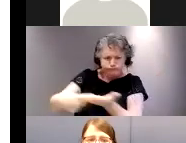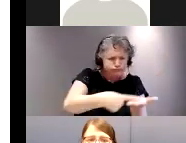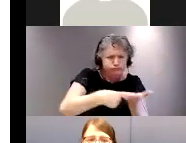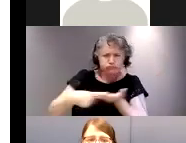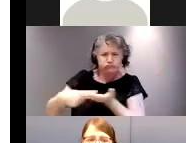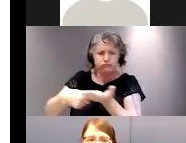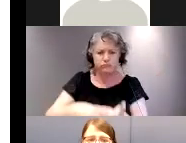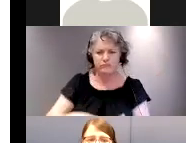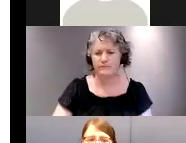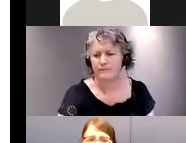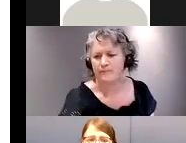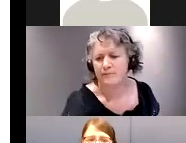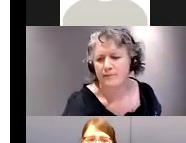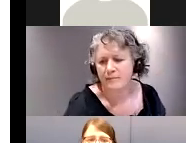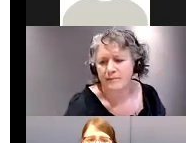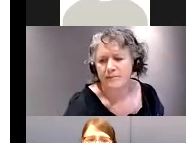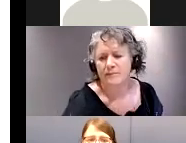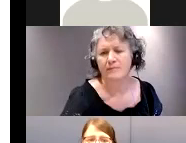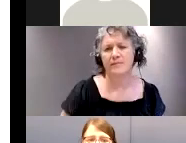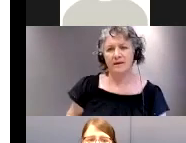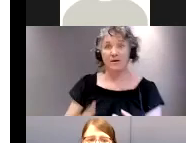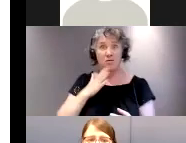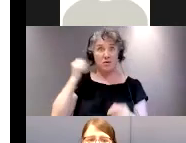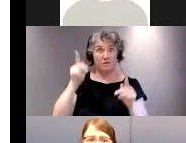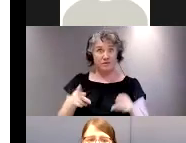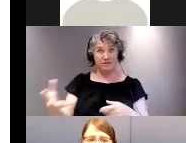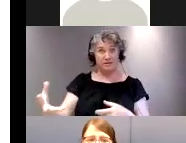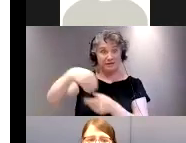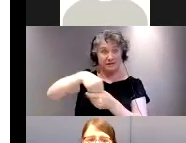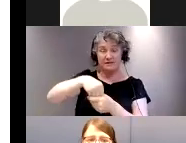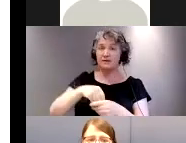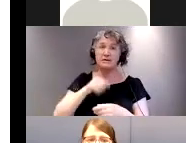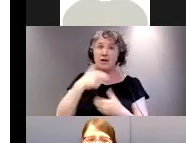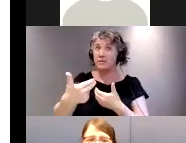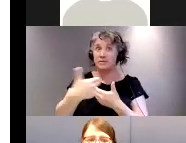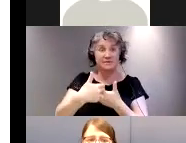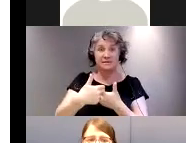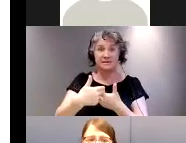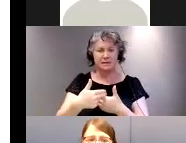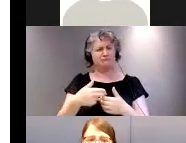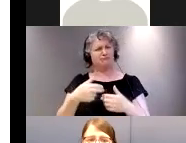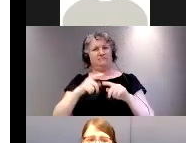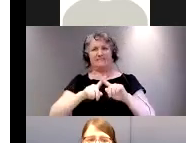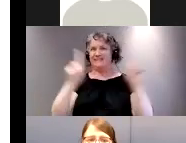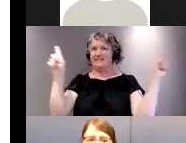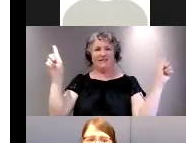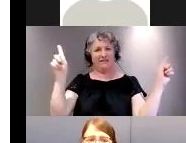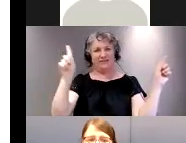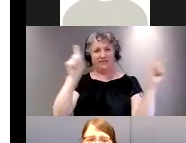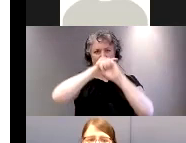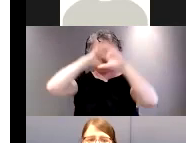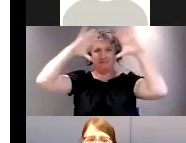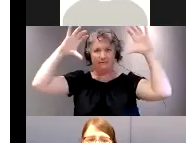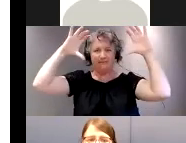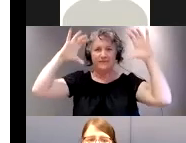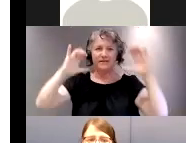the older adult that was the focus of this mediation not participate at all, right? This all looked very different. So I remember having a conversation, and